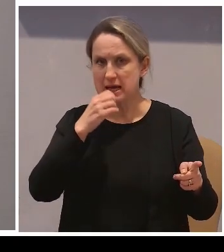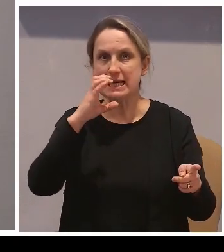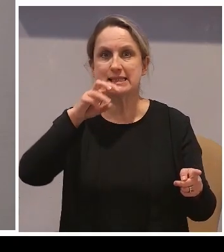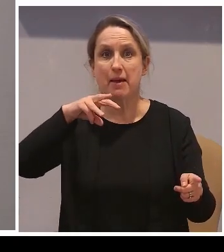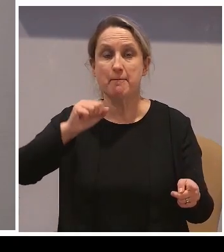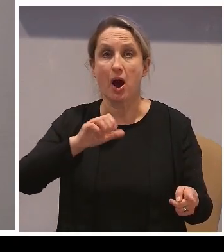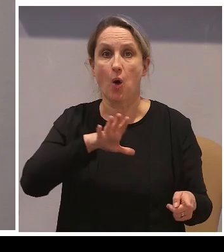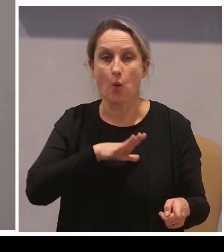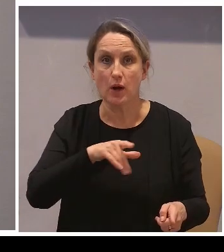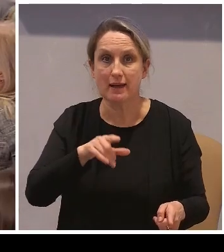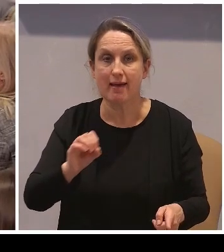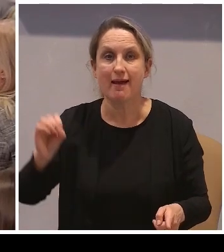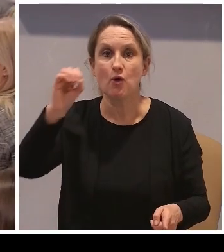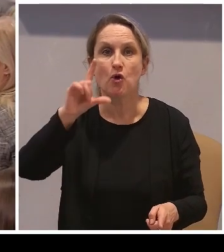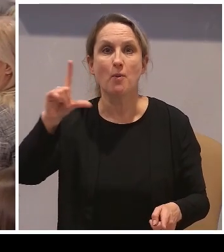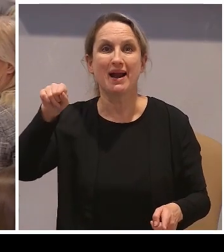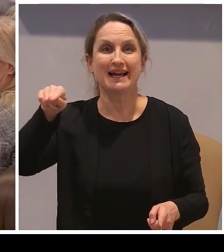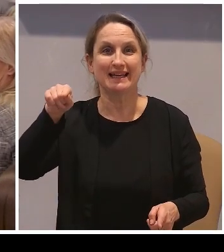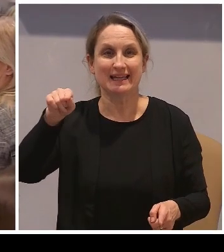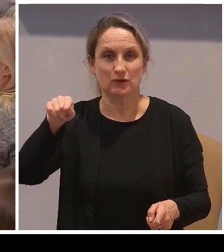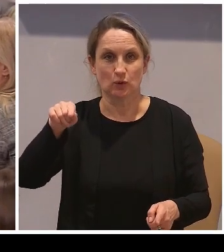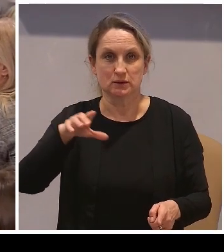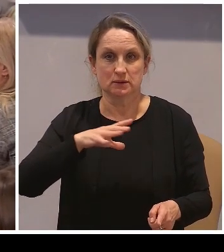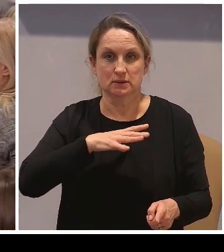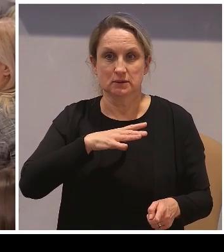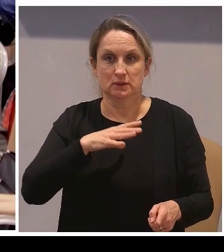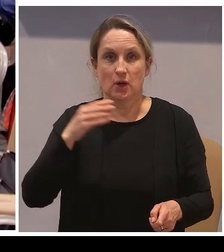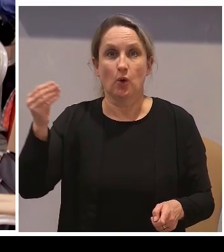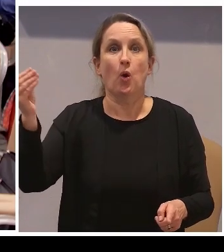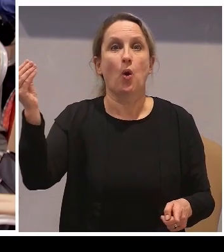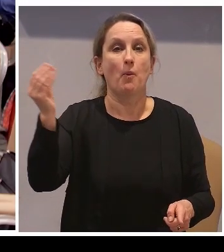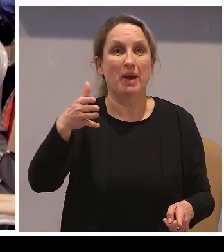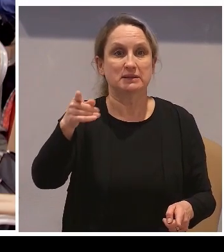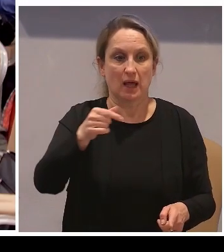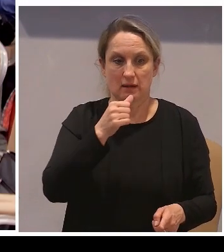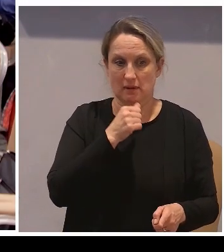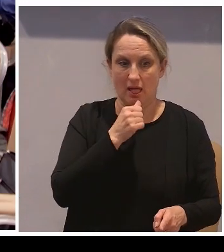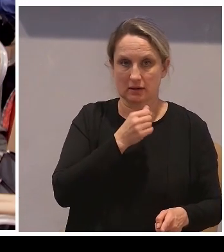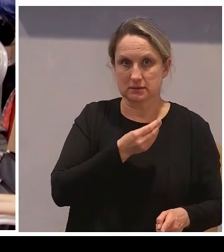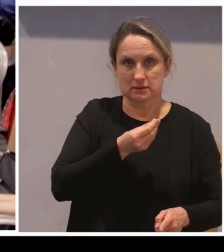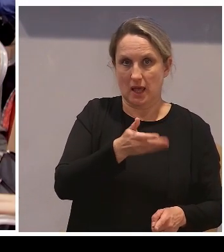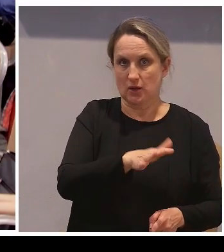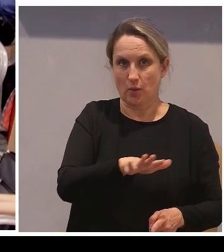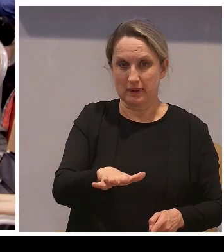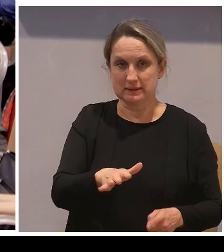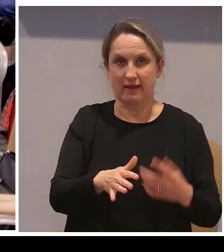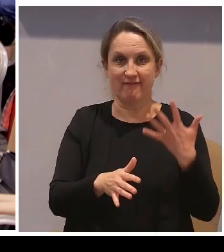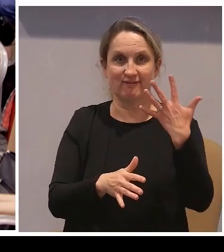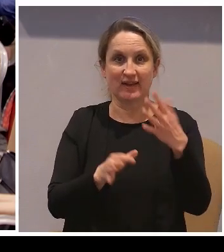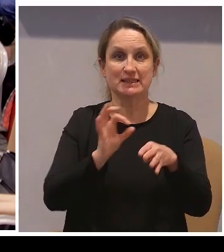know of some patients who have received it, but the last one I know of is SMA.